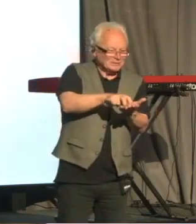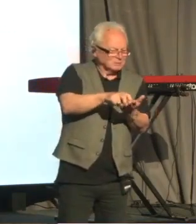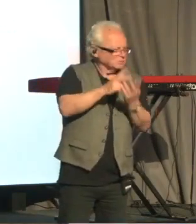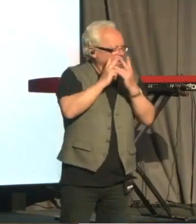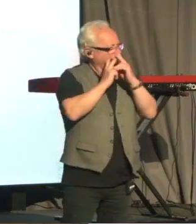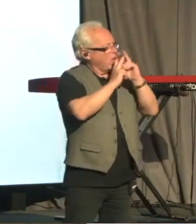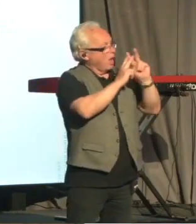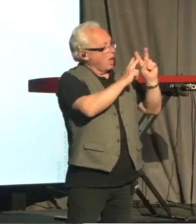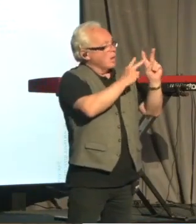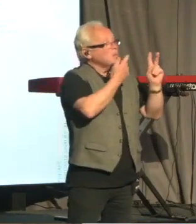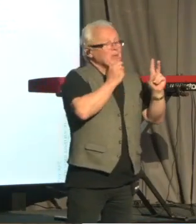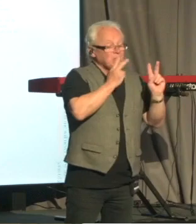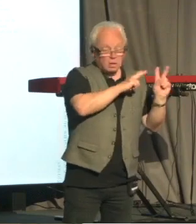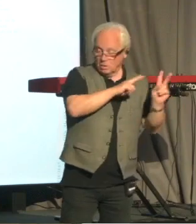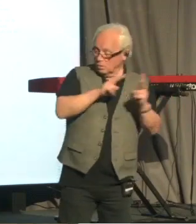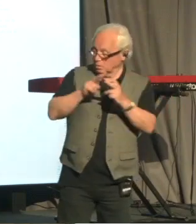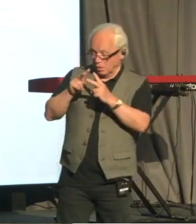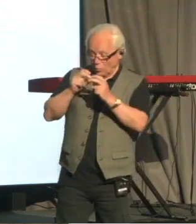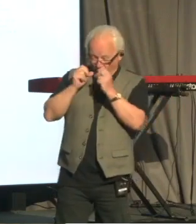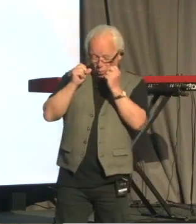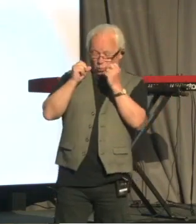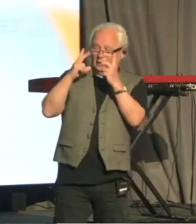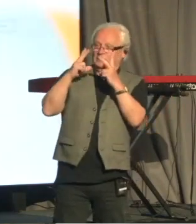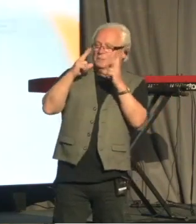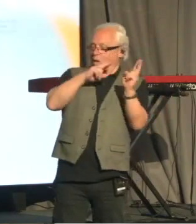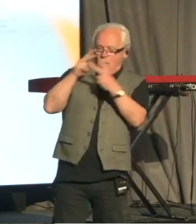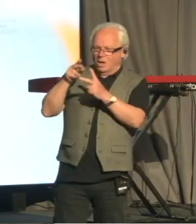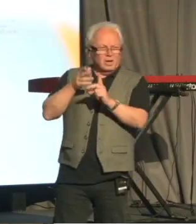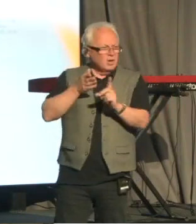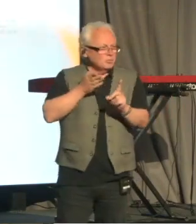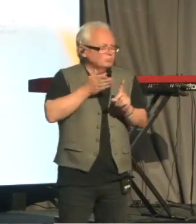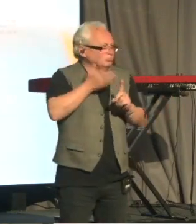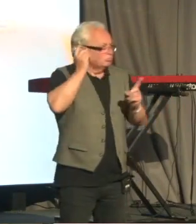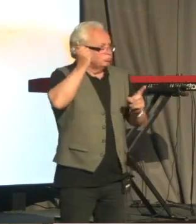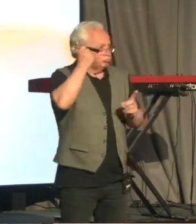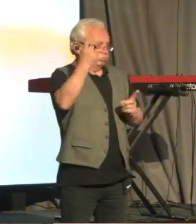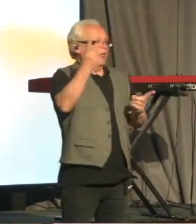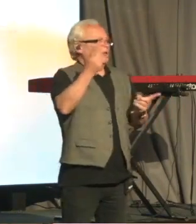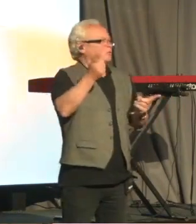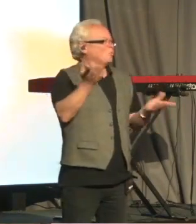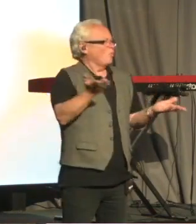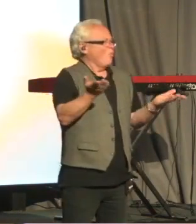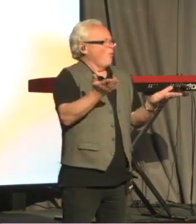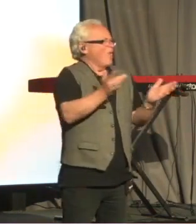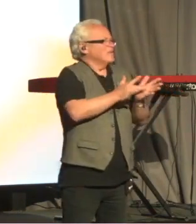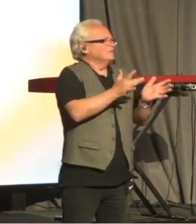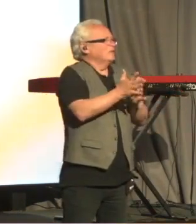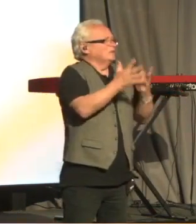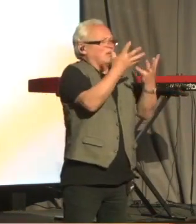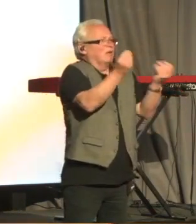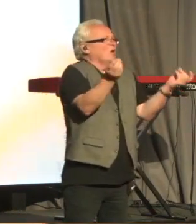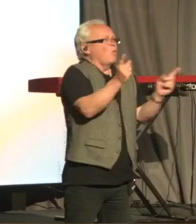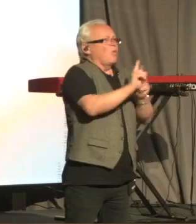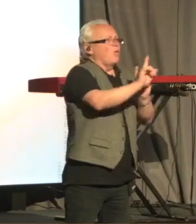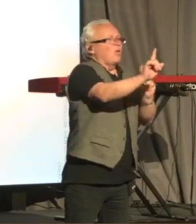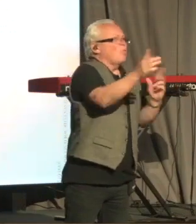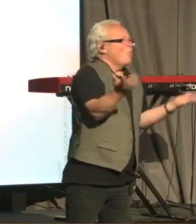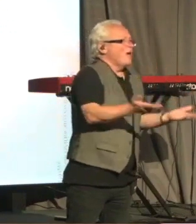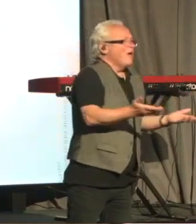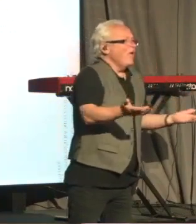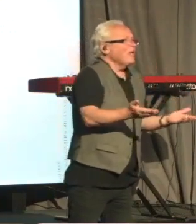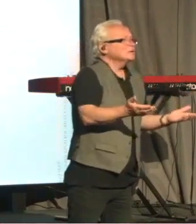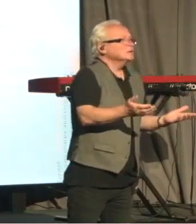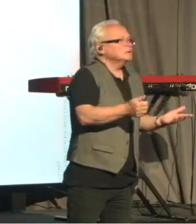other disciples of Jesus, they wake up and they realize that Jesus is gone. The people